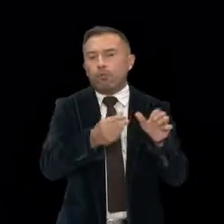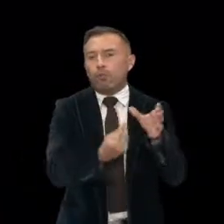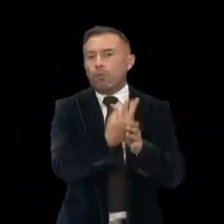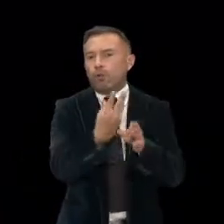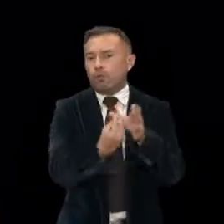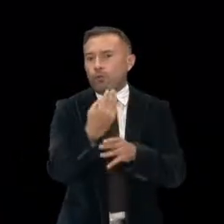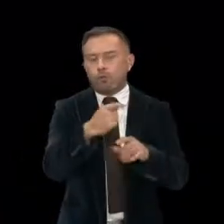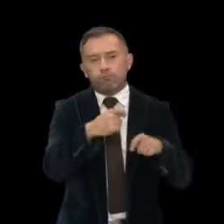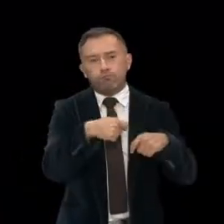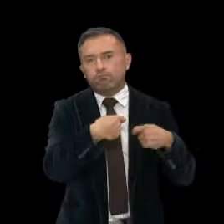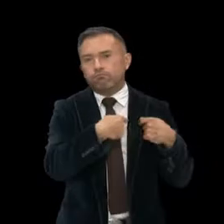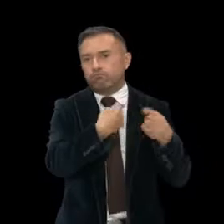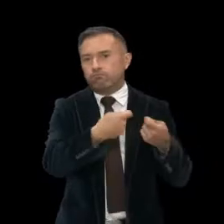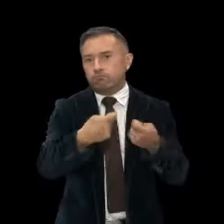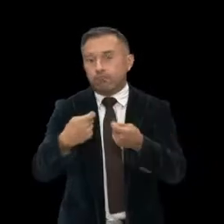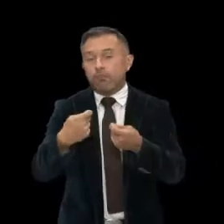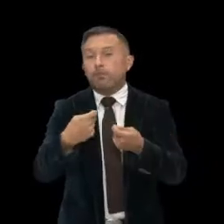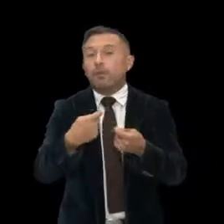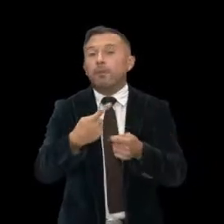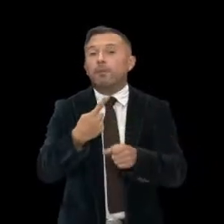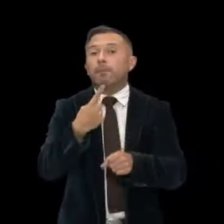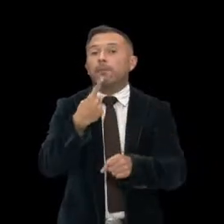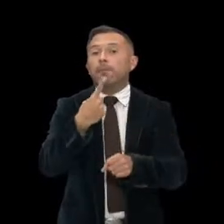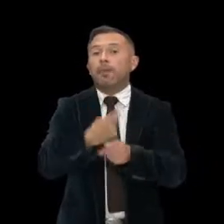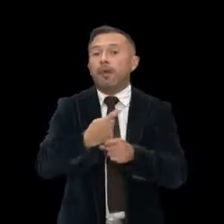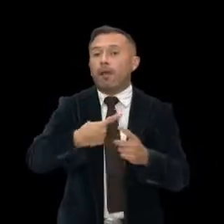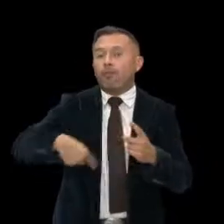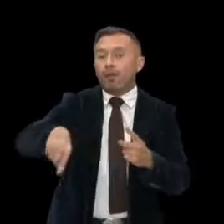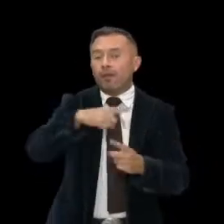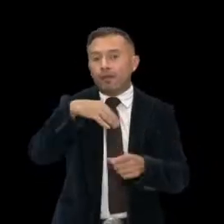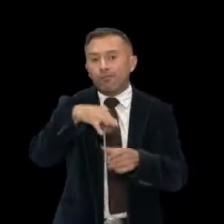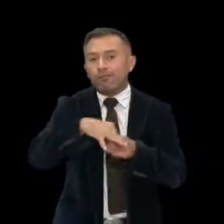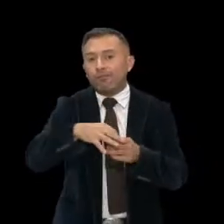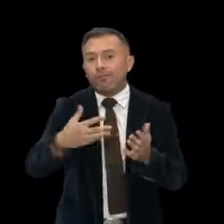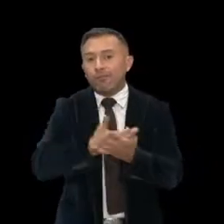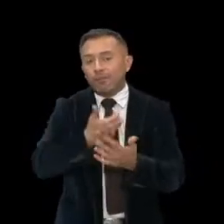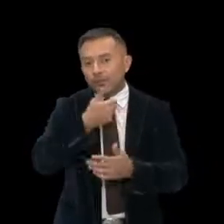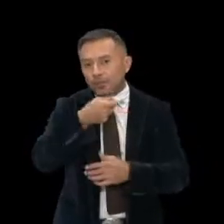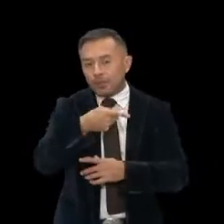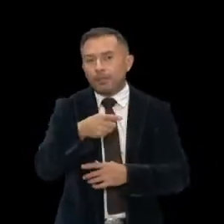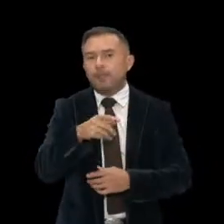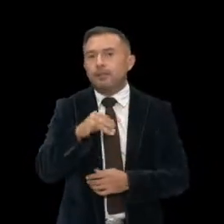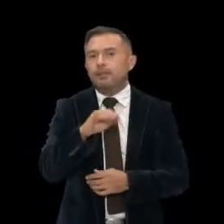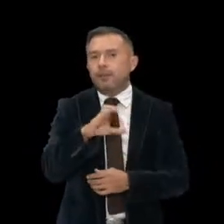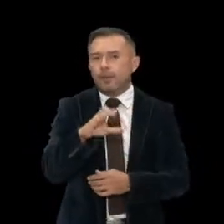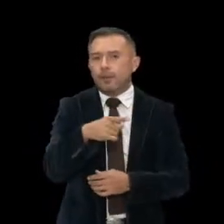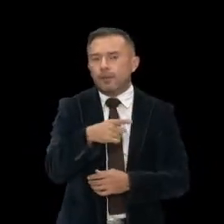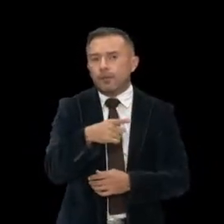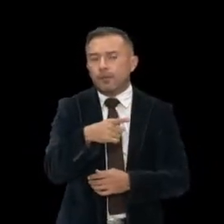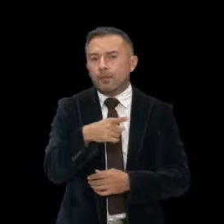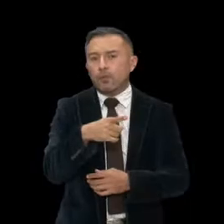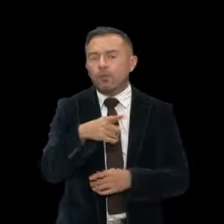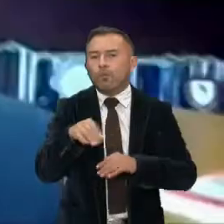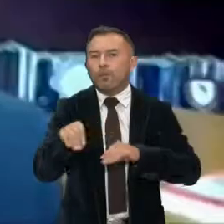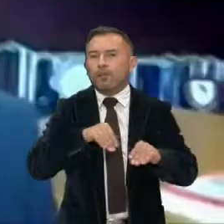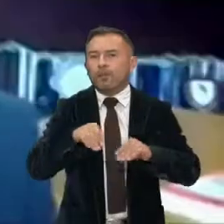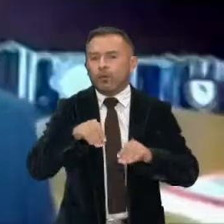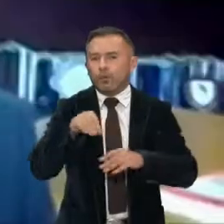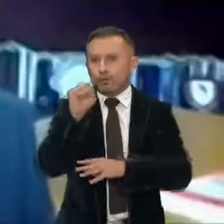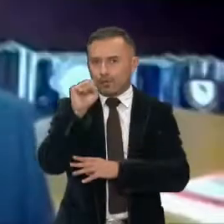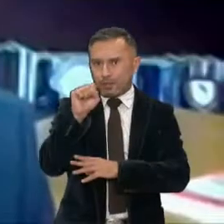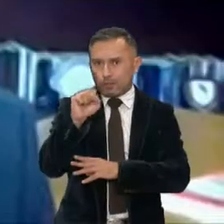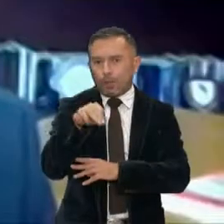senators, and the representatives were renewed. So it was elected Luis Arce